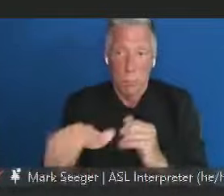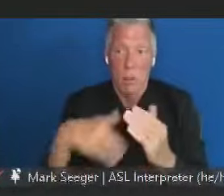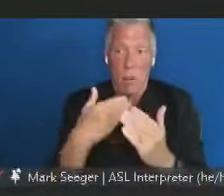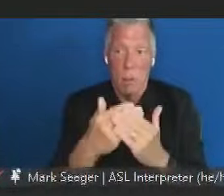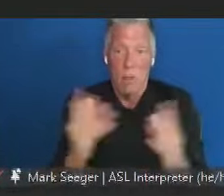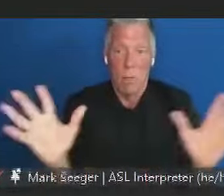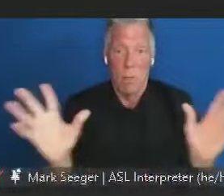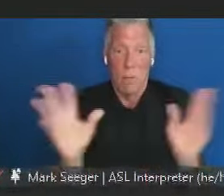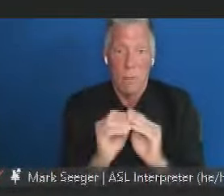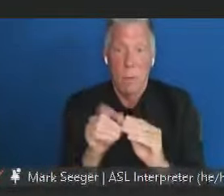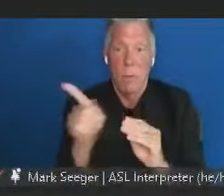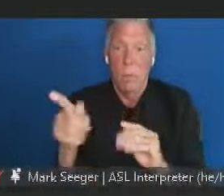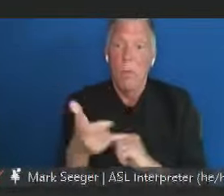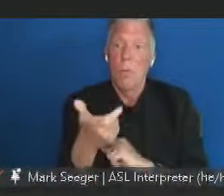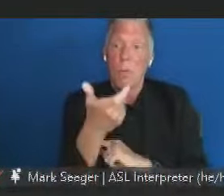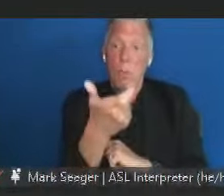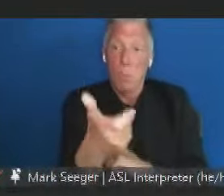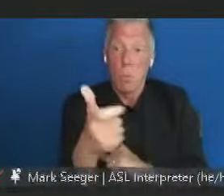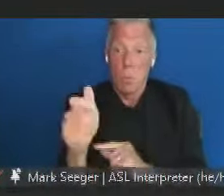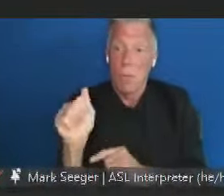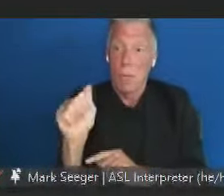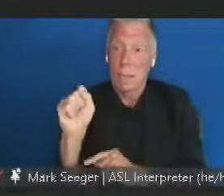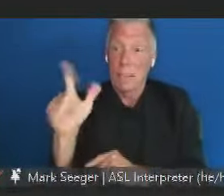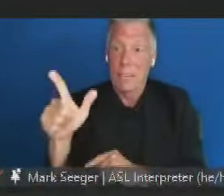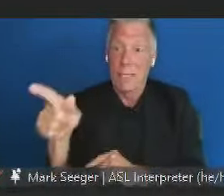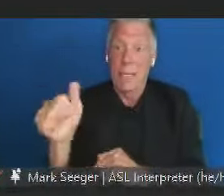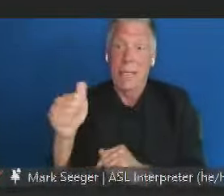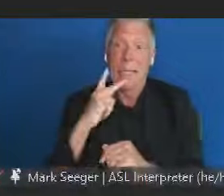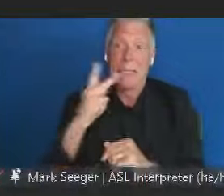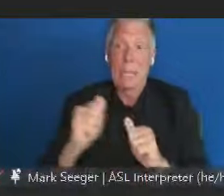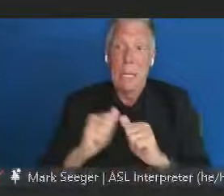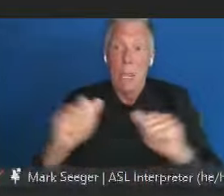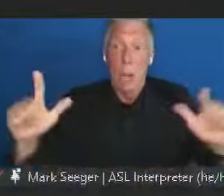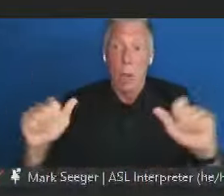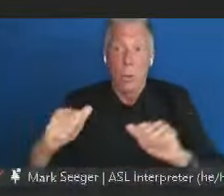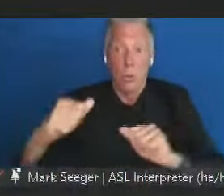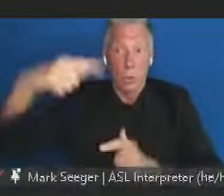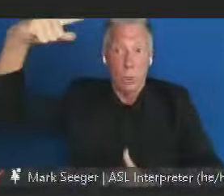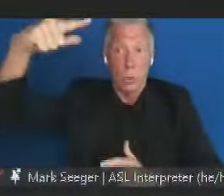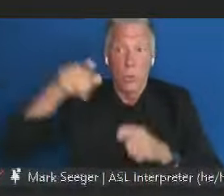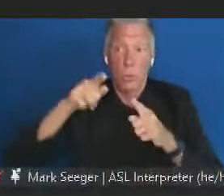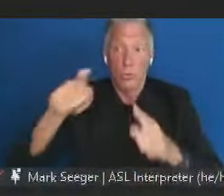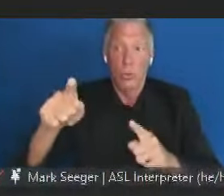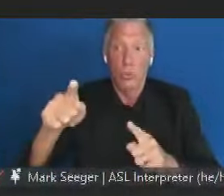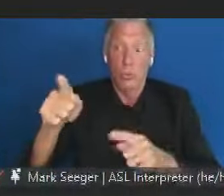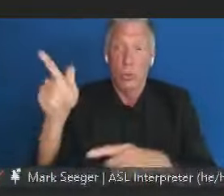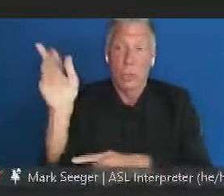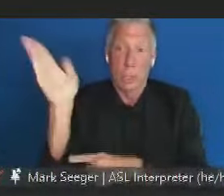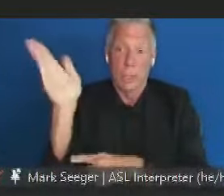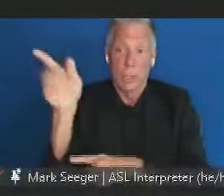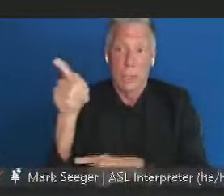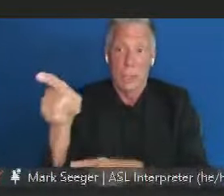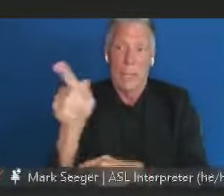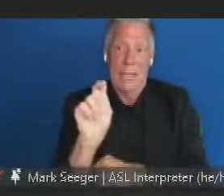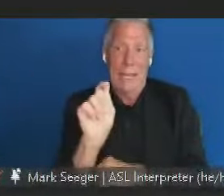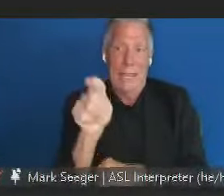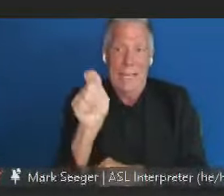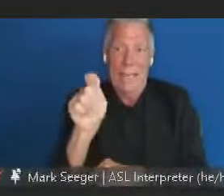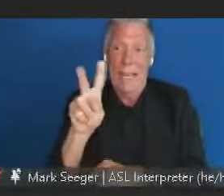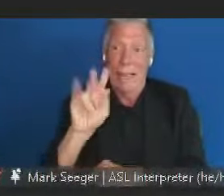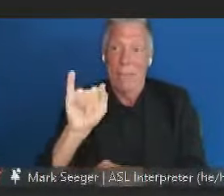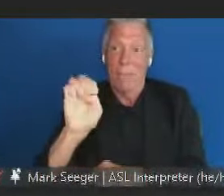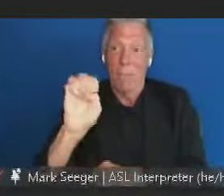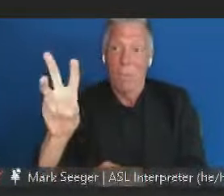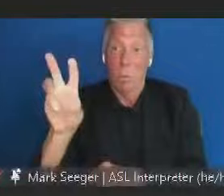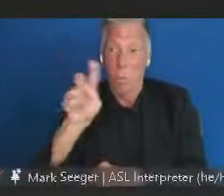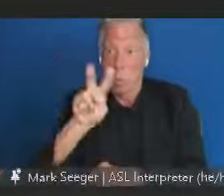the ASL interpreter as a larger thumbnails during the slide presentation, please click on View button at